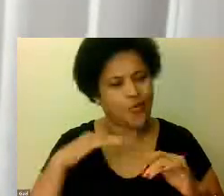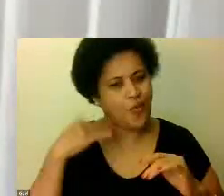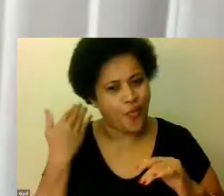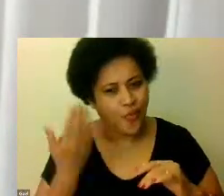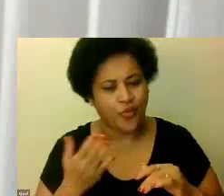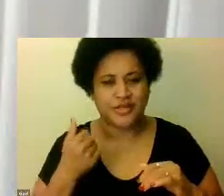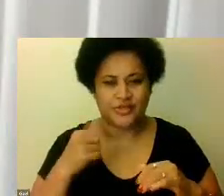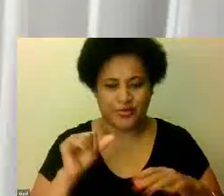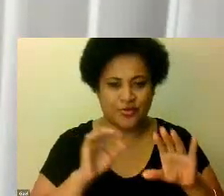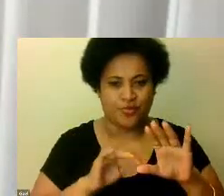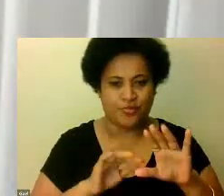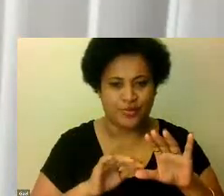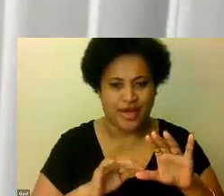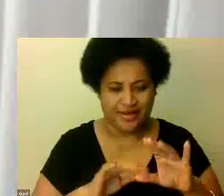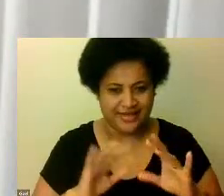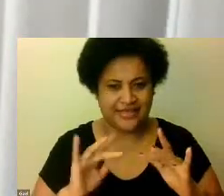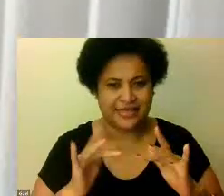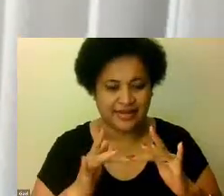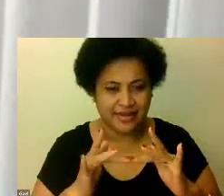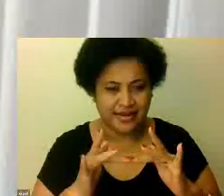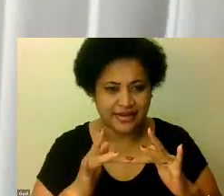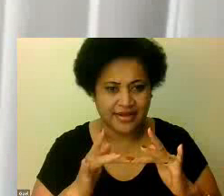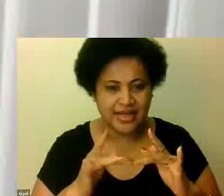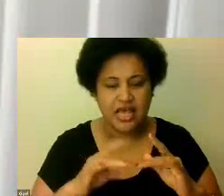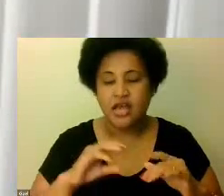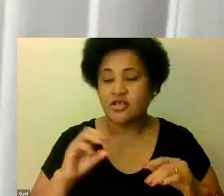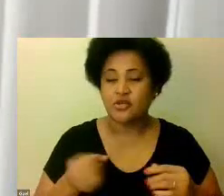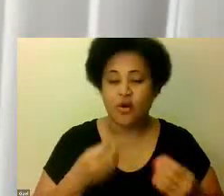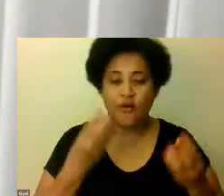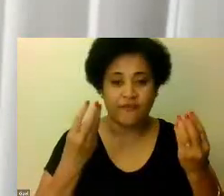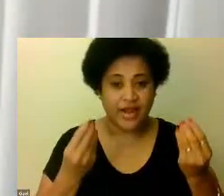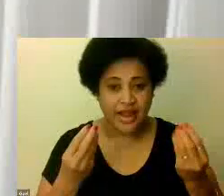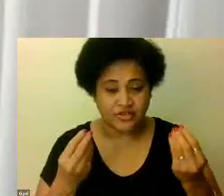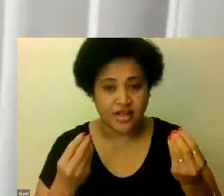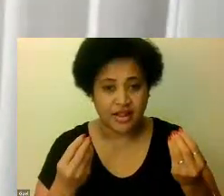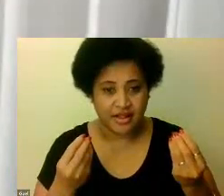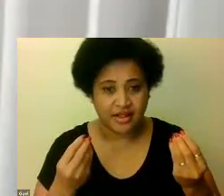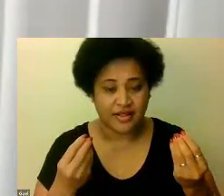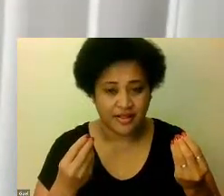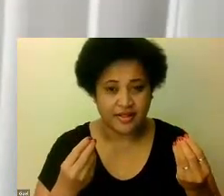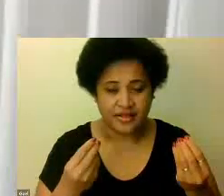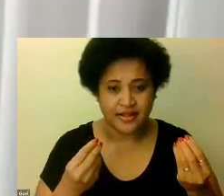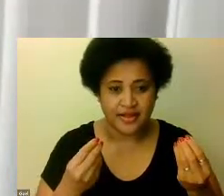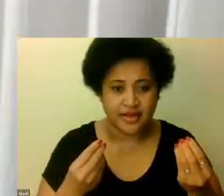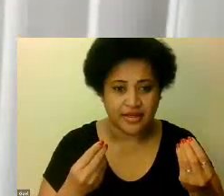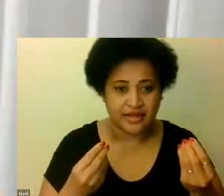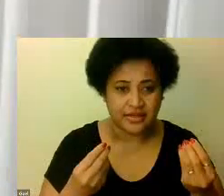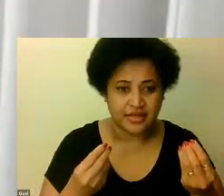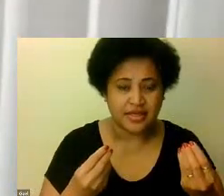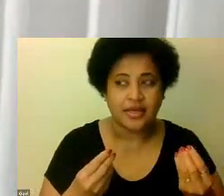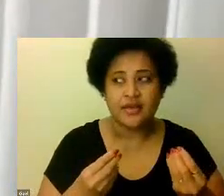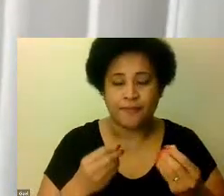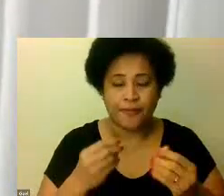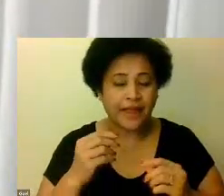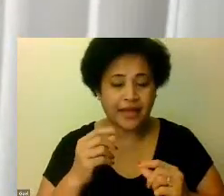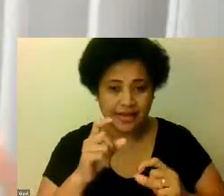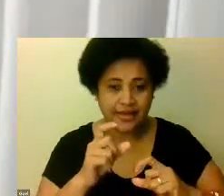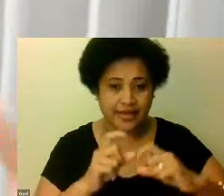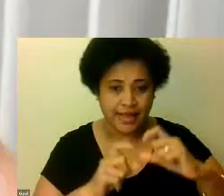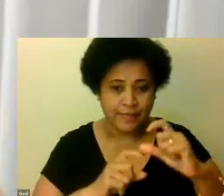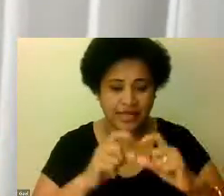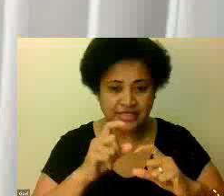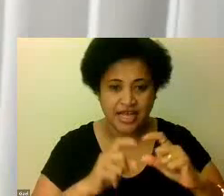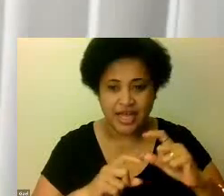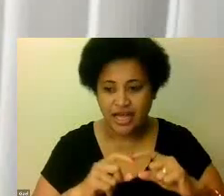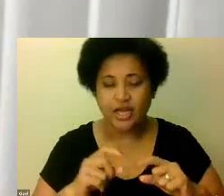all the things. And your financial your financial capacity to buy